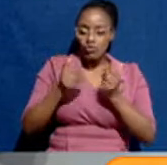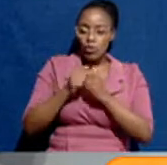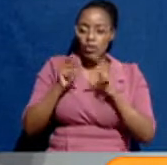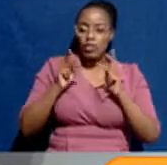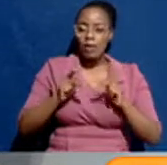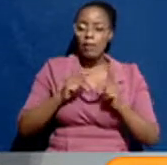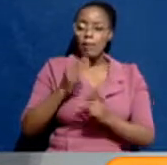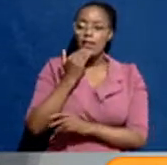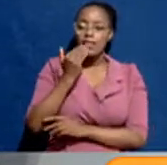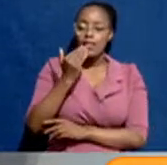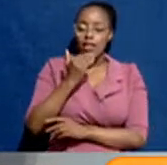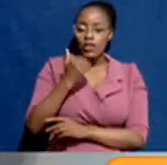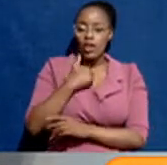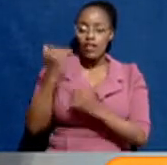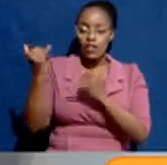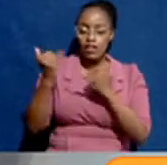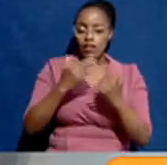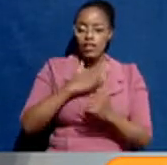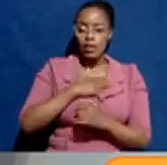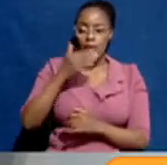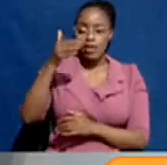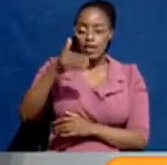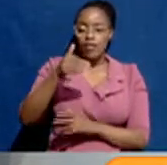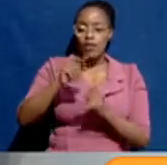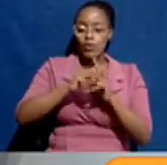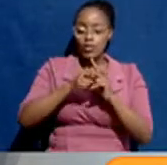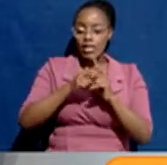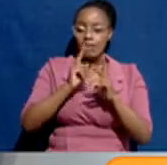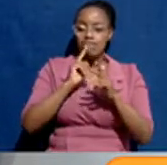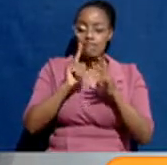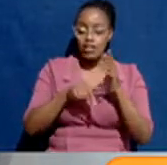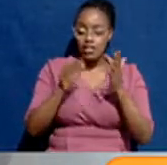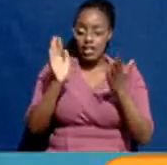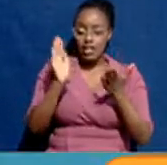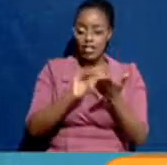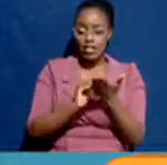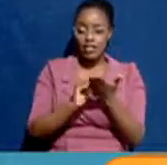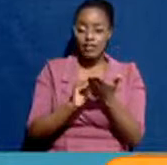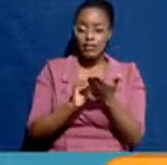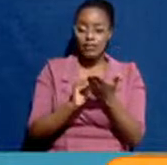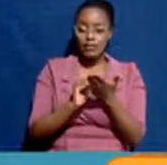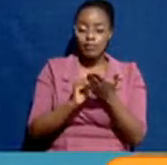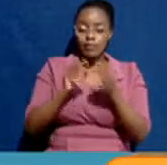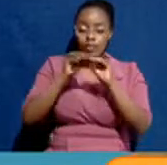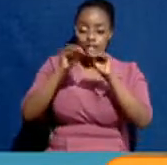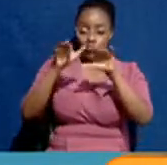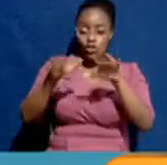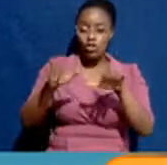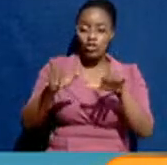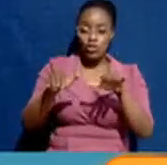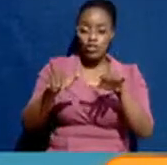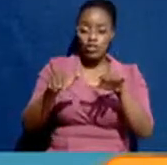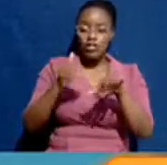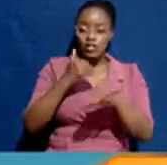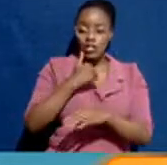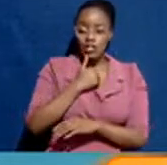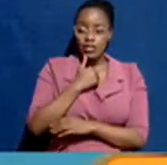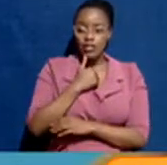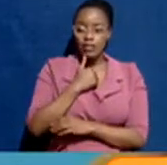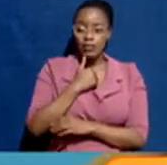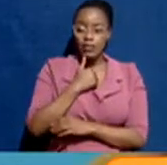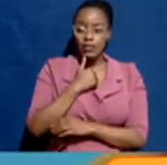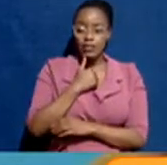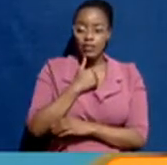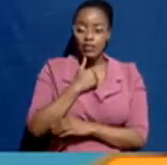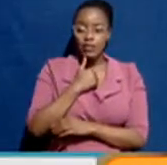you for having me, Trevor. And let me start by saying again, devolution has been the